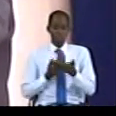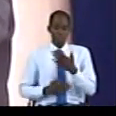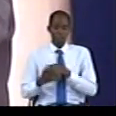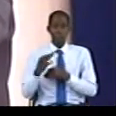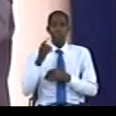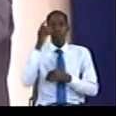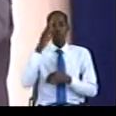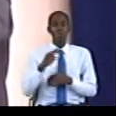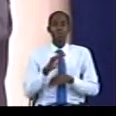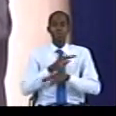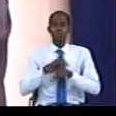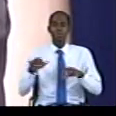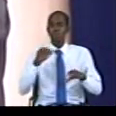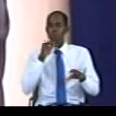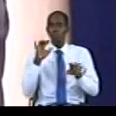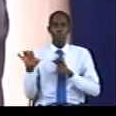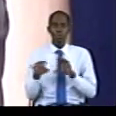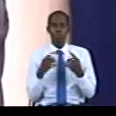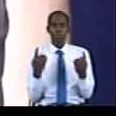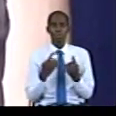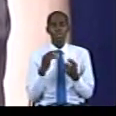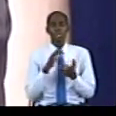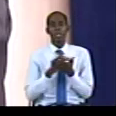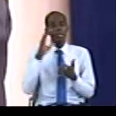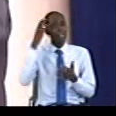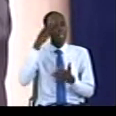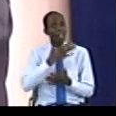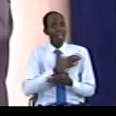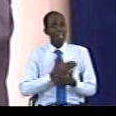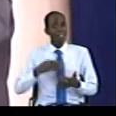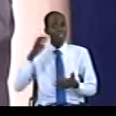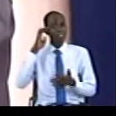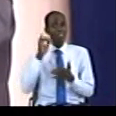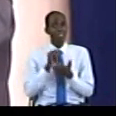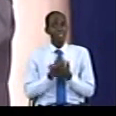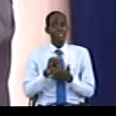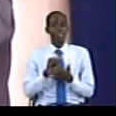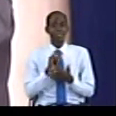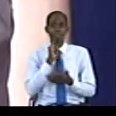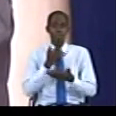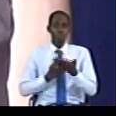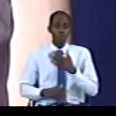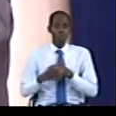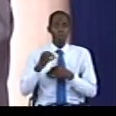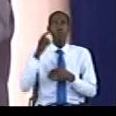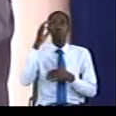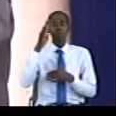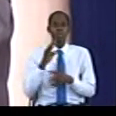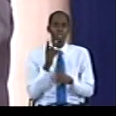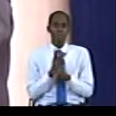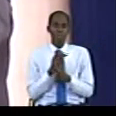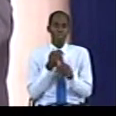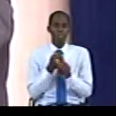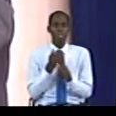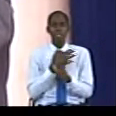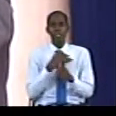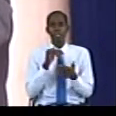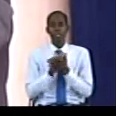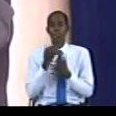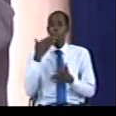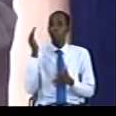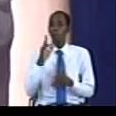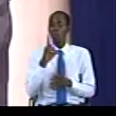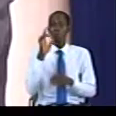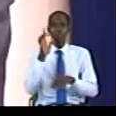sin. And he that is born of God keepeth himself. And that wicked one toucheth him not. That